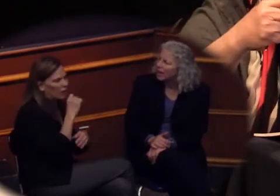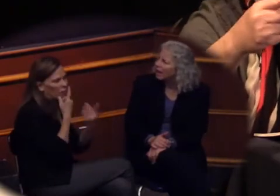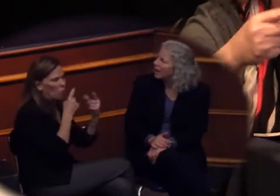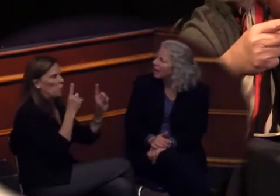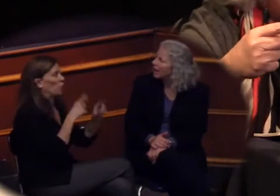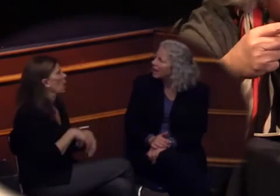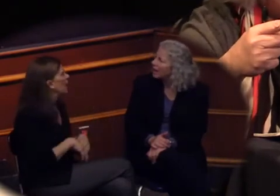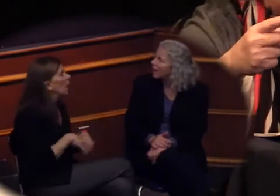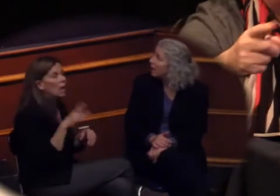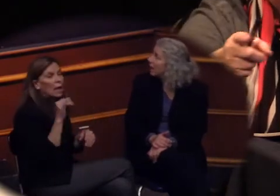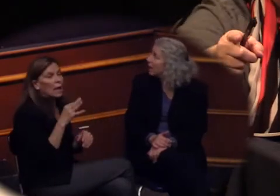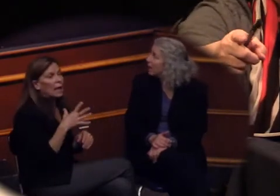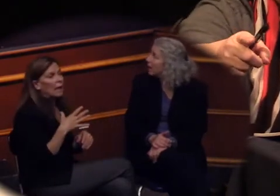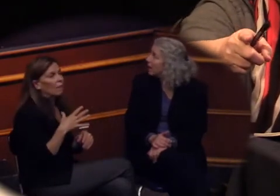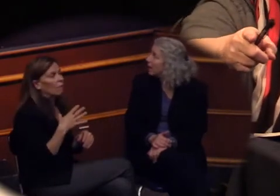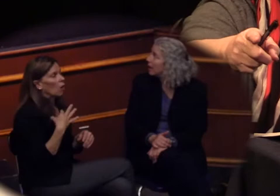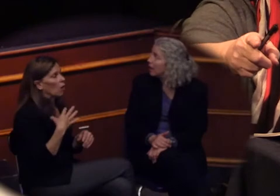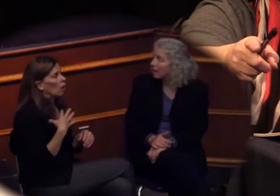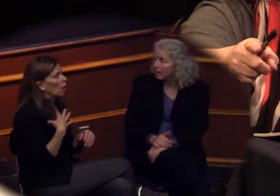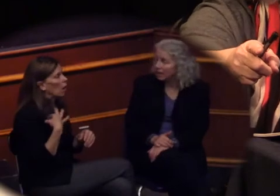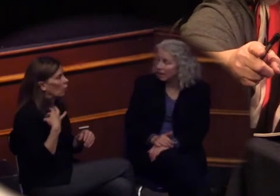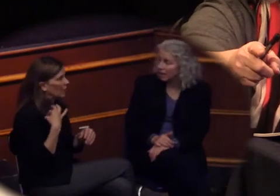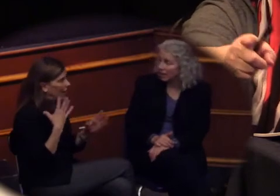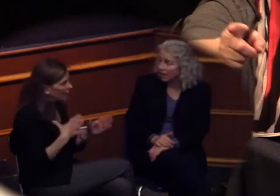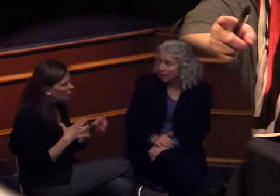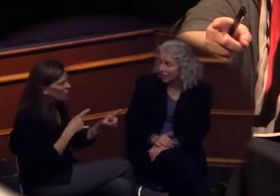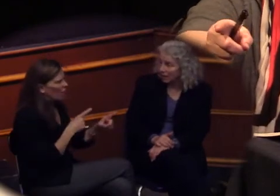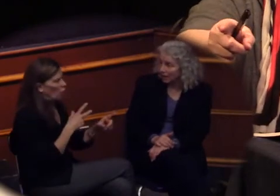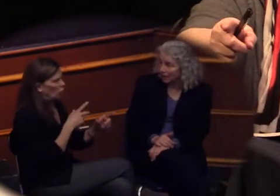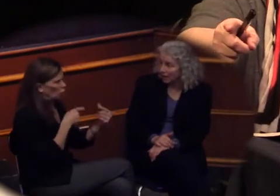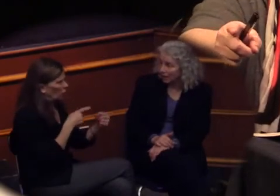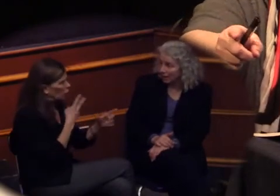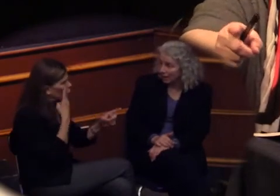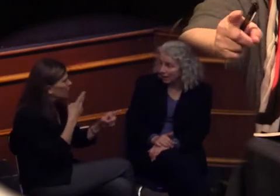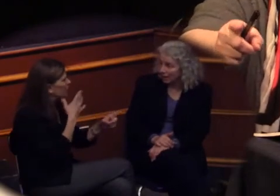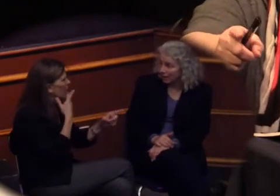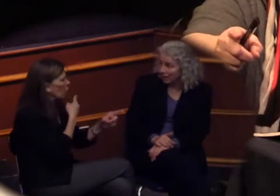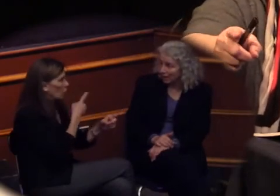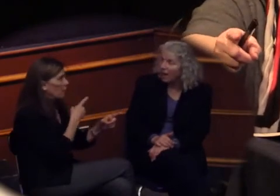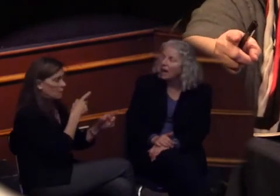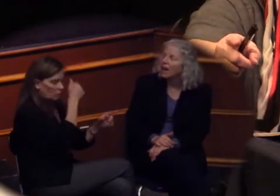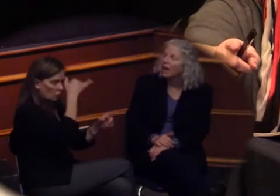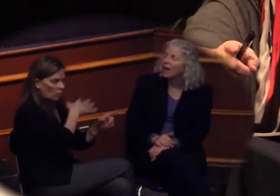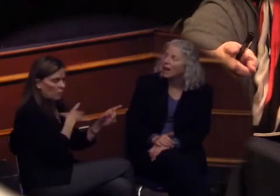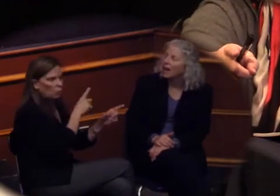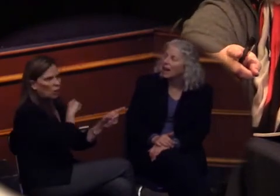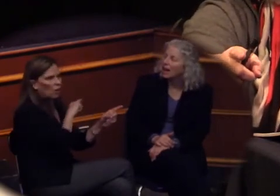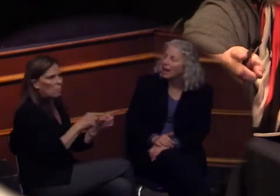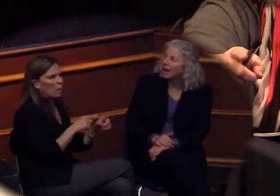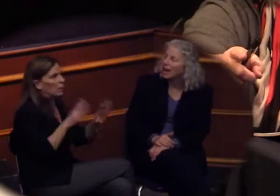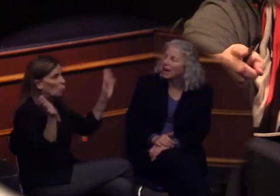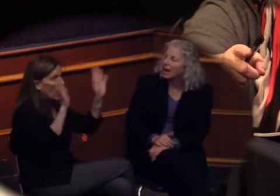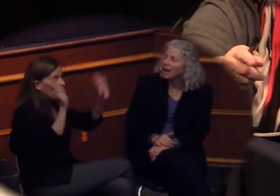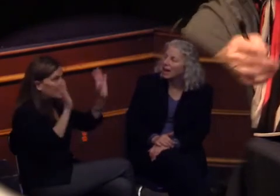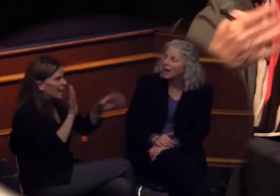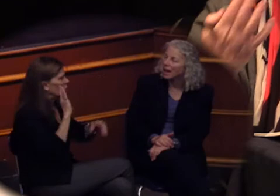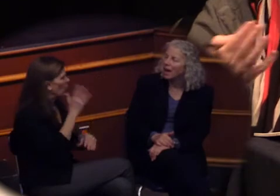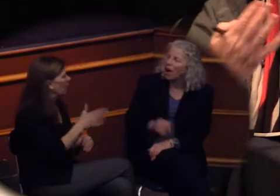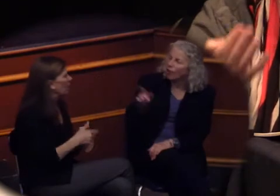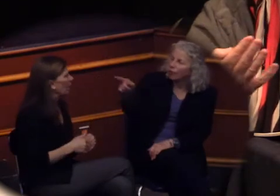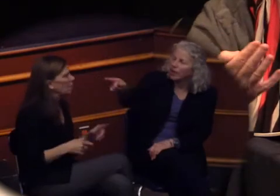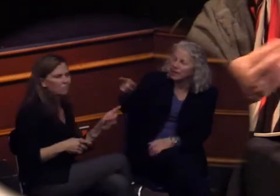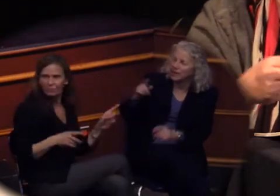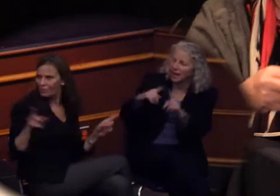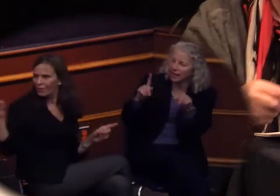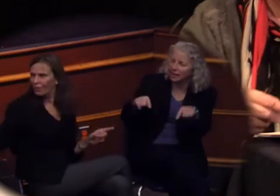If our candidate friends are struggling to see the color, I think this gentleman is perfectly willing to jump up and down to weigh his hands. We're